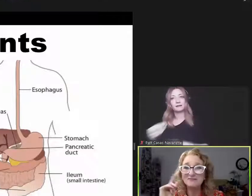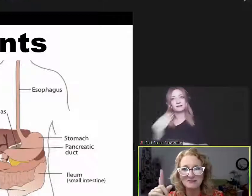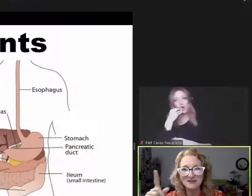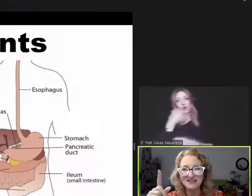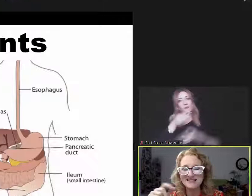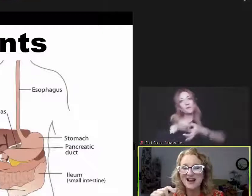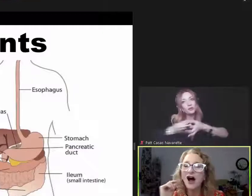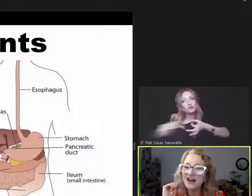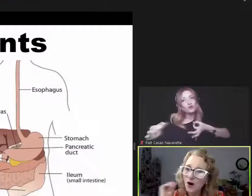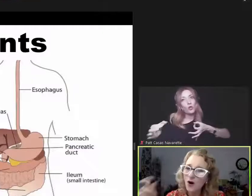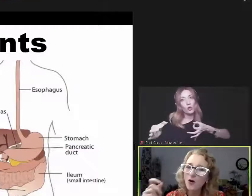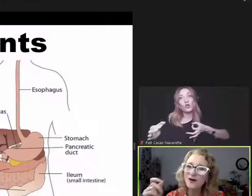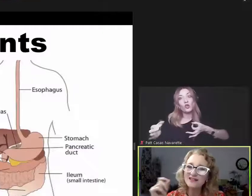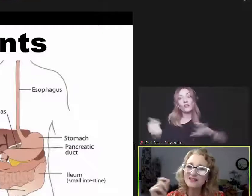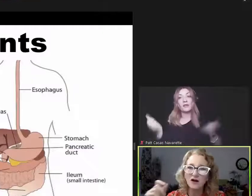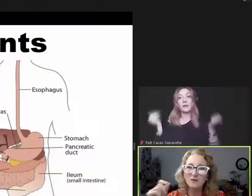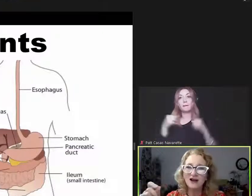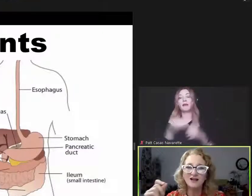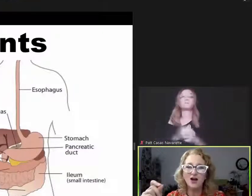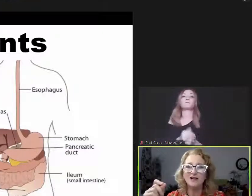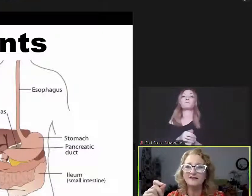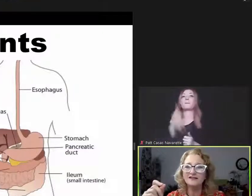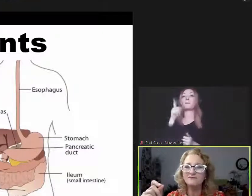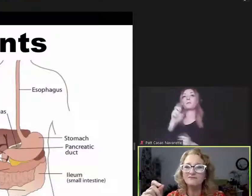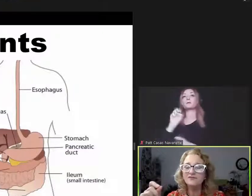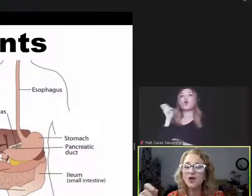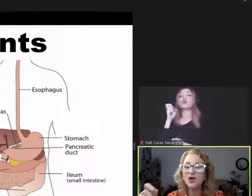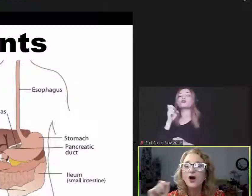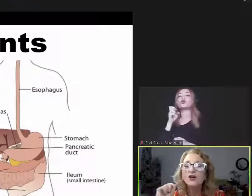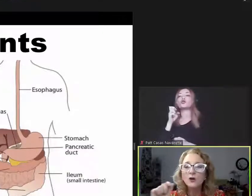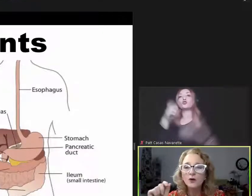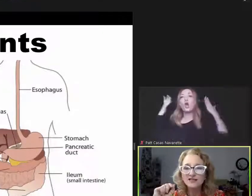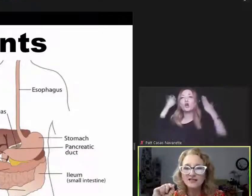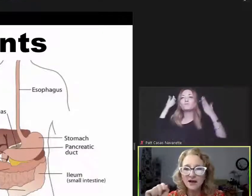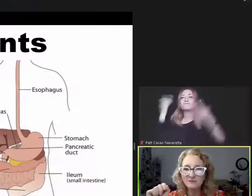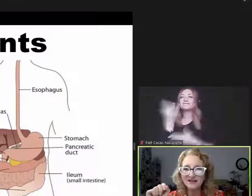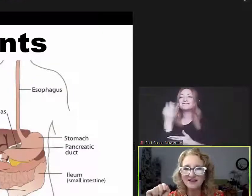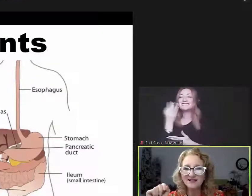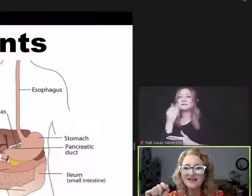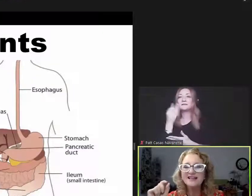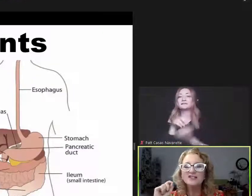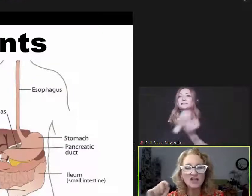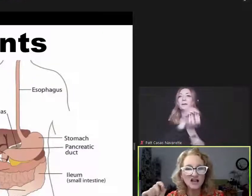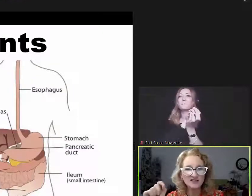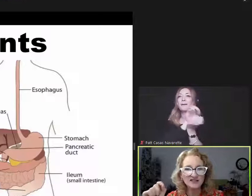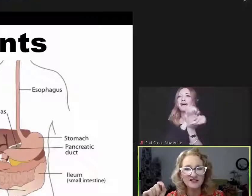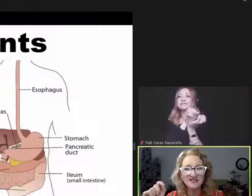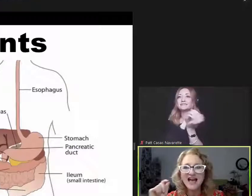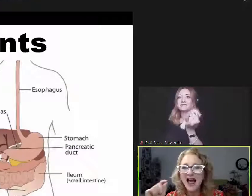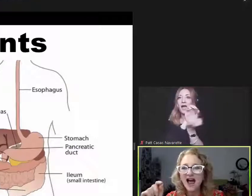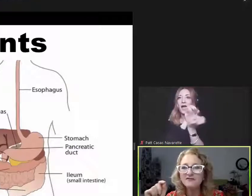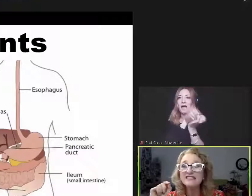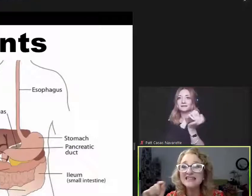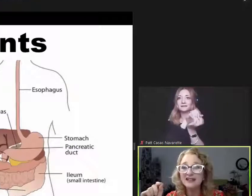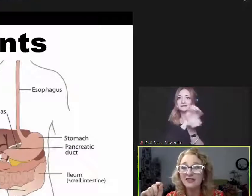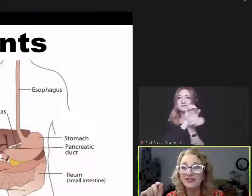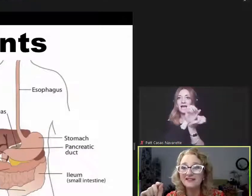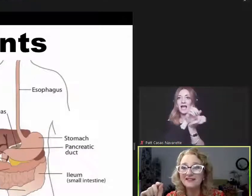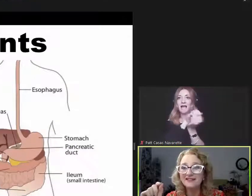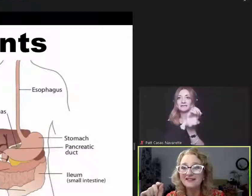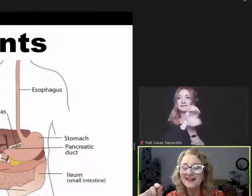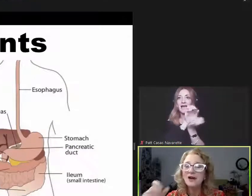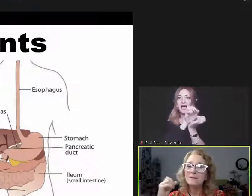please remember this, I always tell my clients, your stomach doesn't have